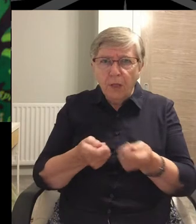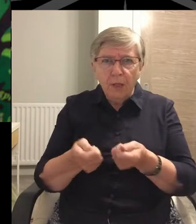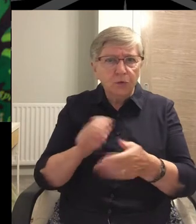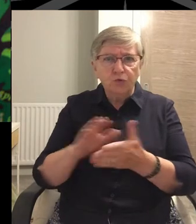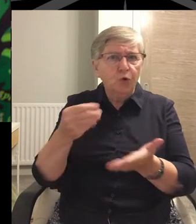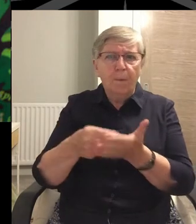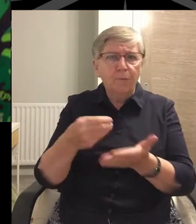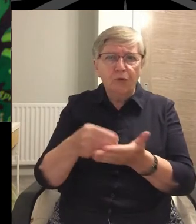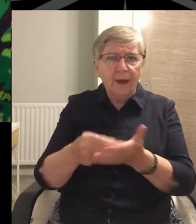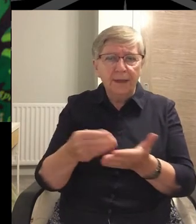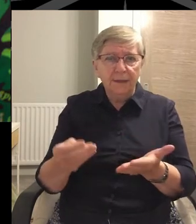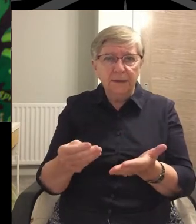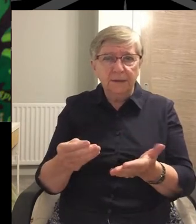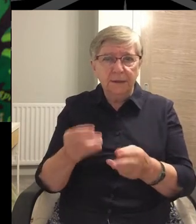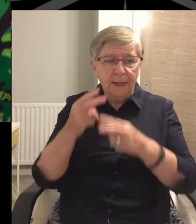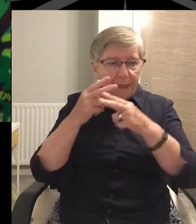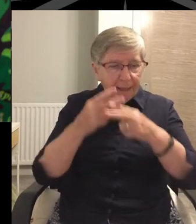sought,